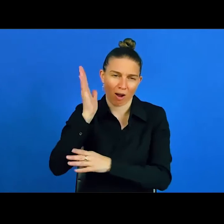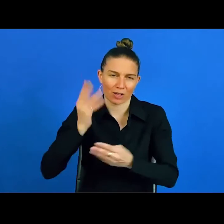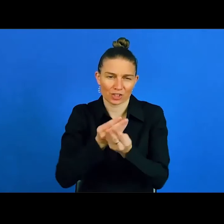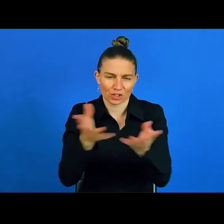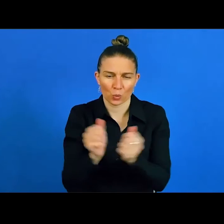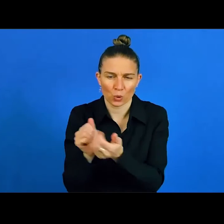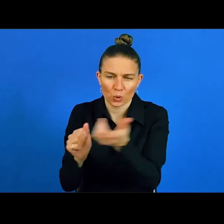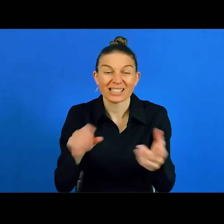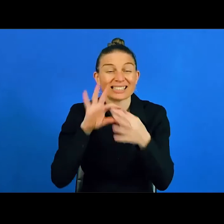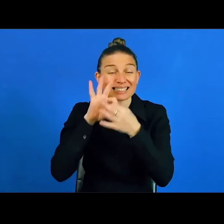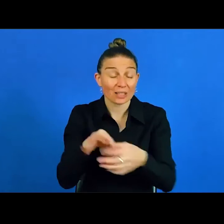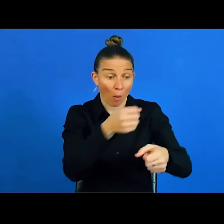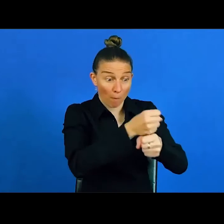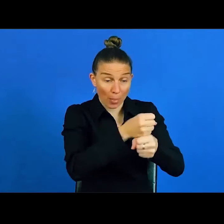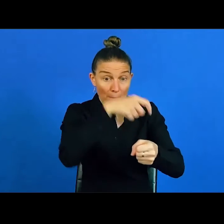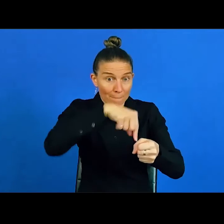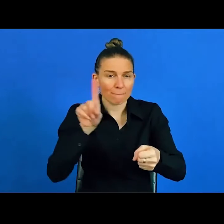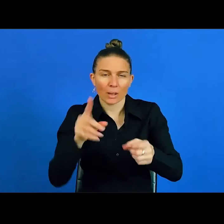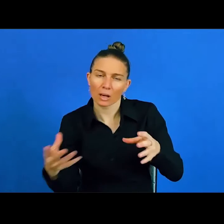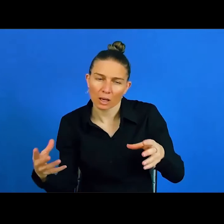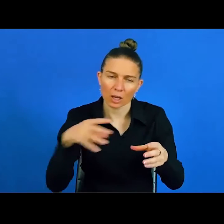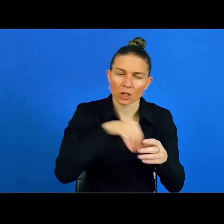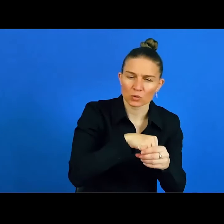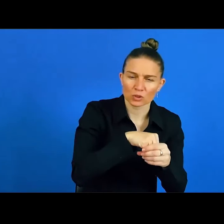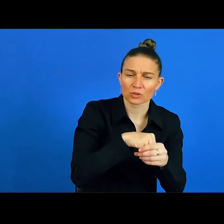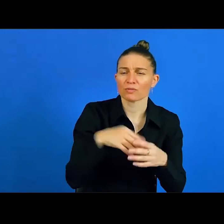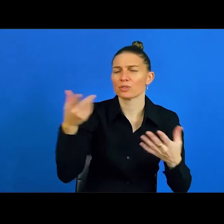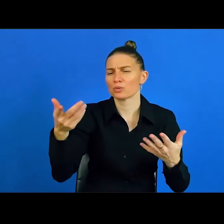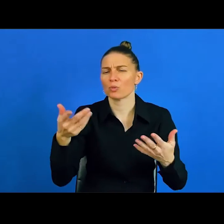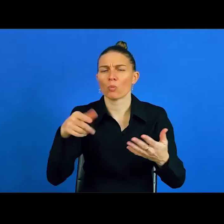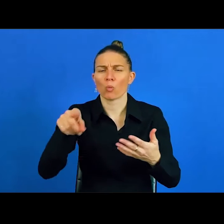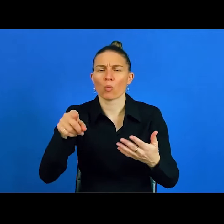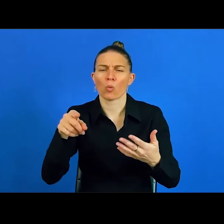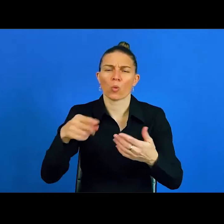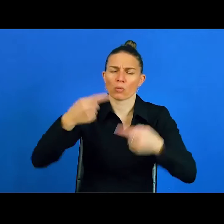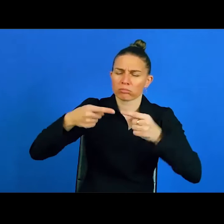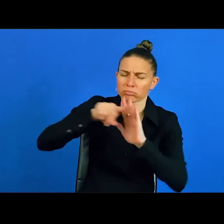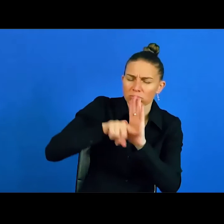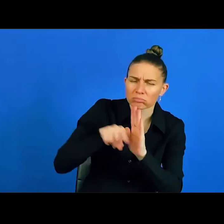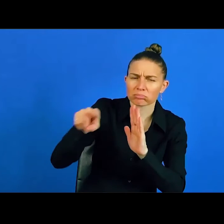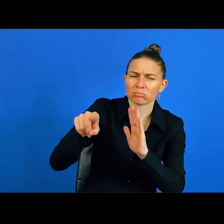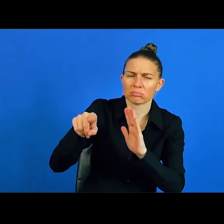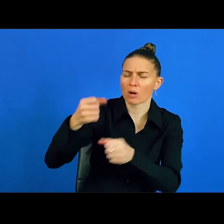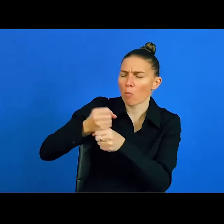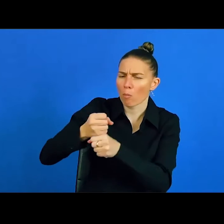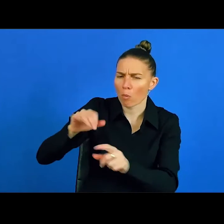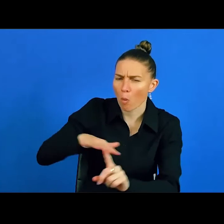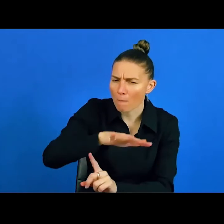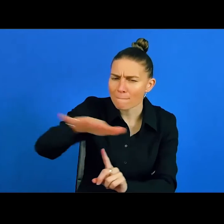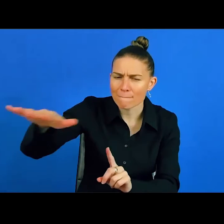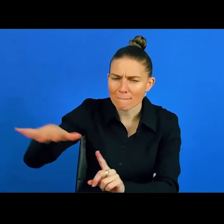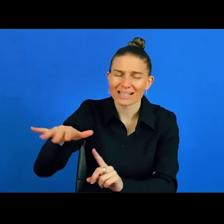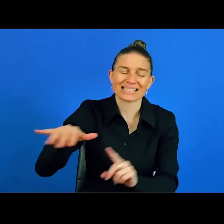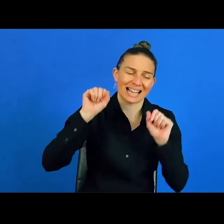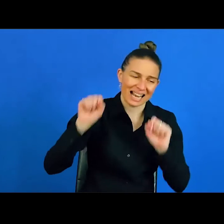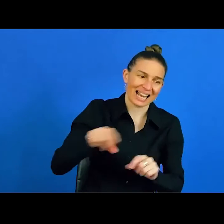employment to influence mainstream programs and policies in Bangladesh. Anika Raman, who is a senior social